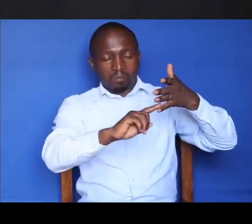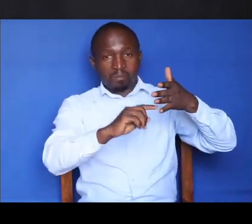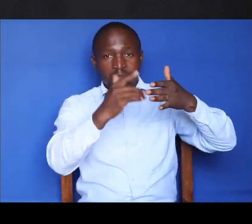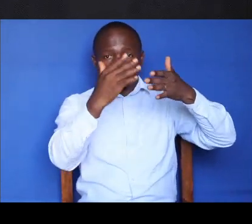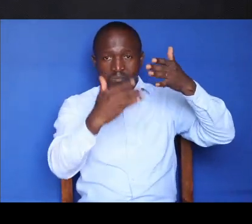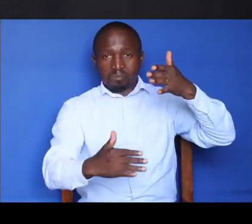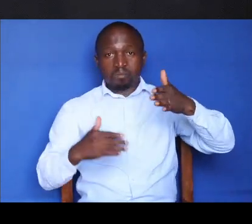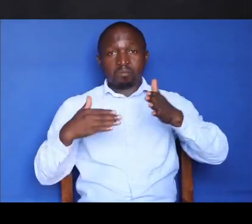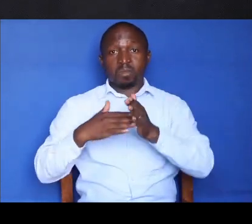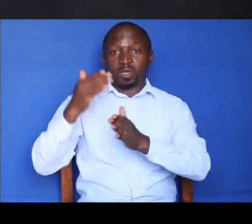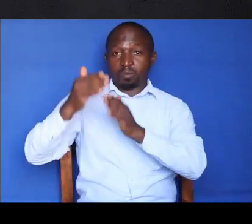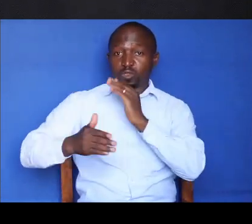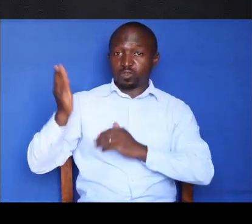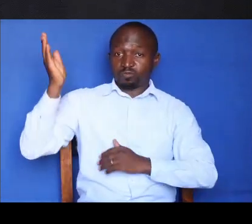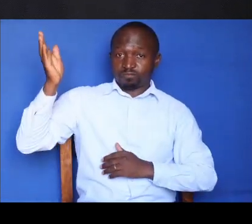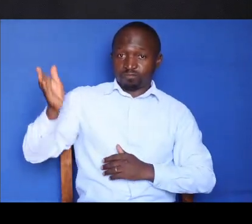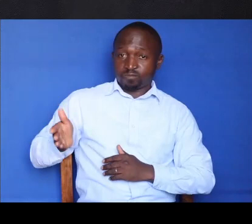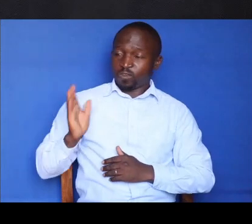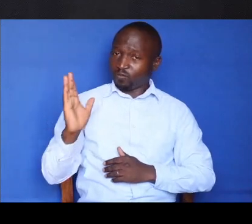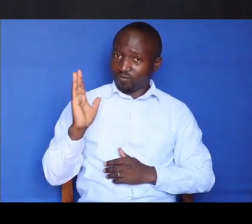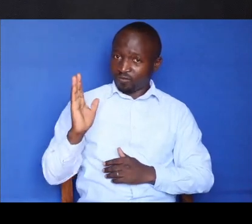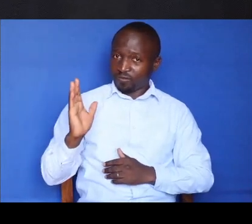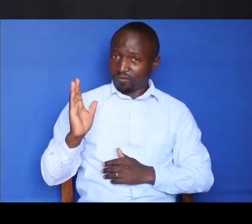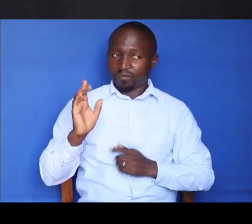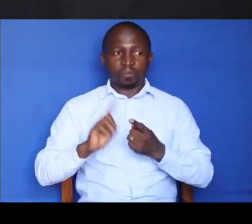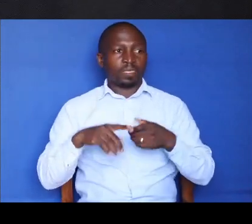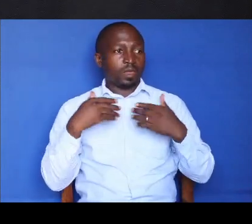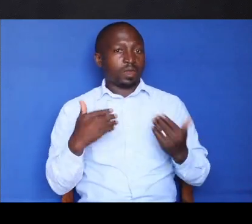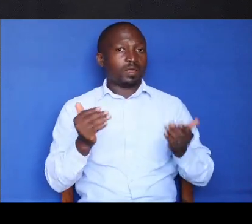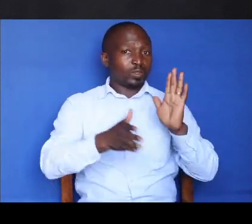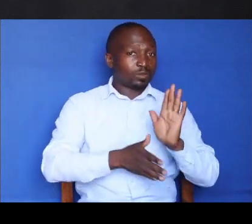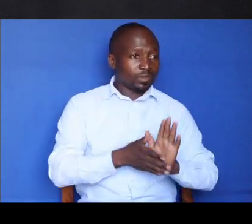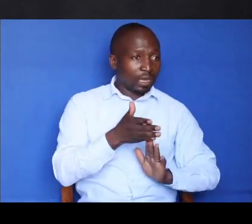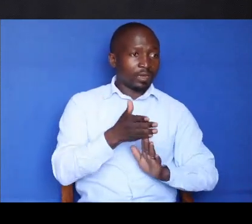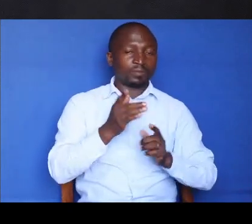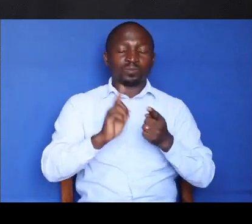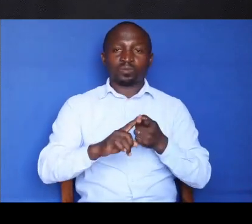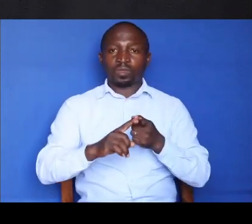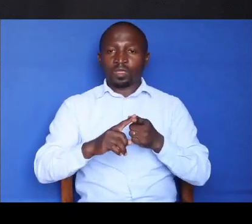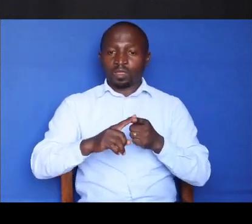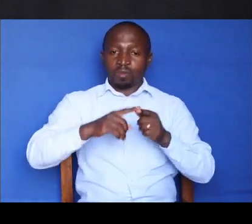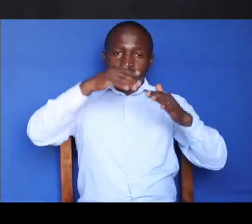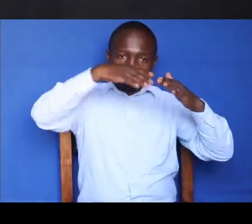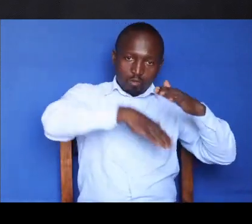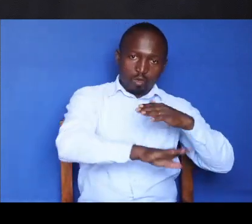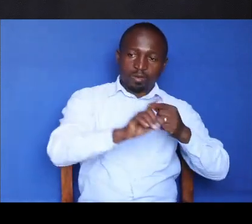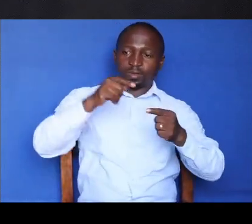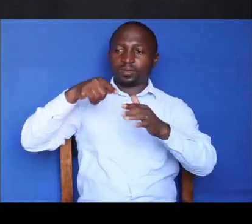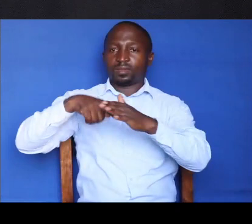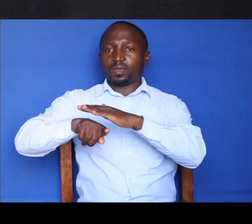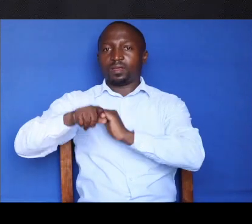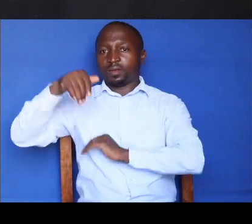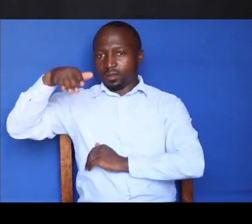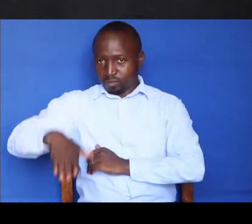river terraces, incised meanders, abandoned meanders. Now to start with the